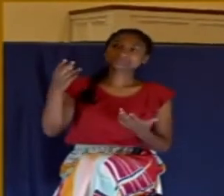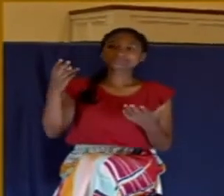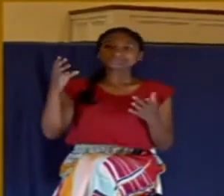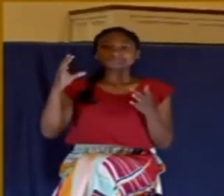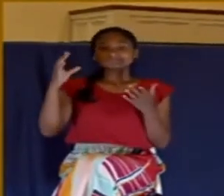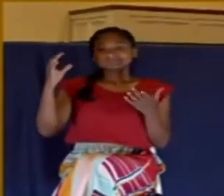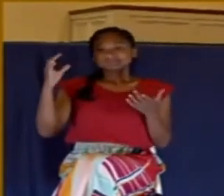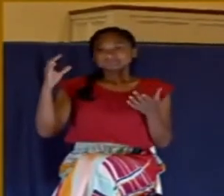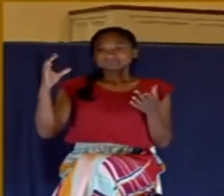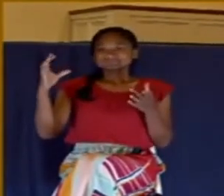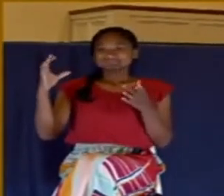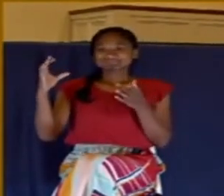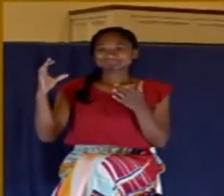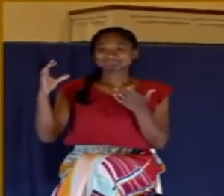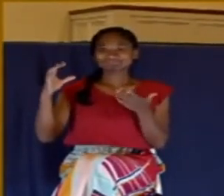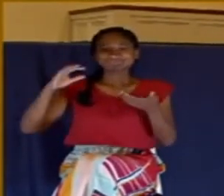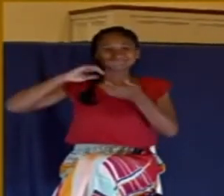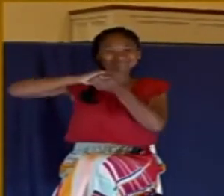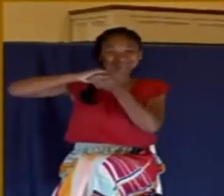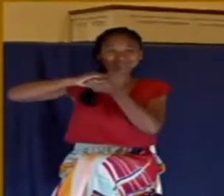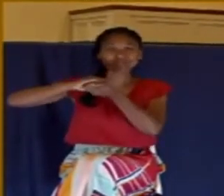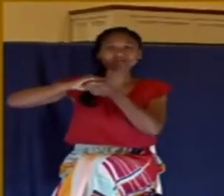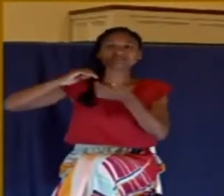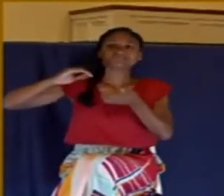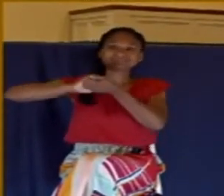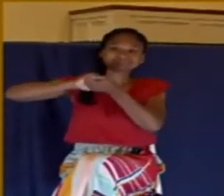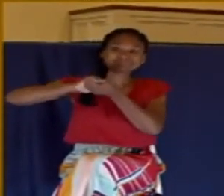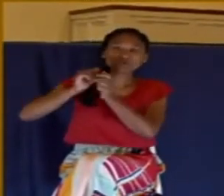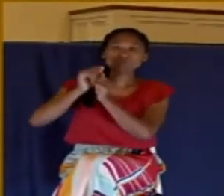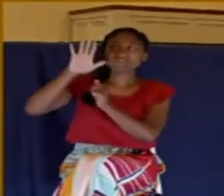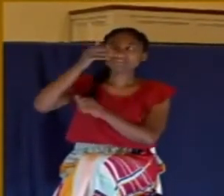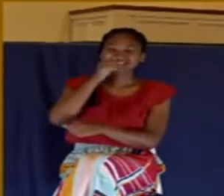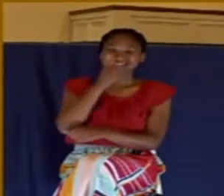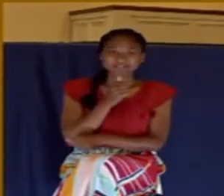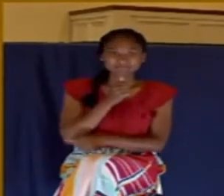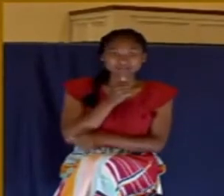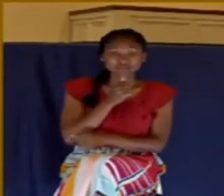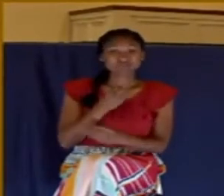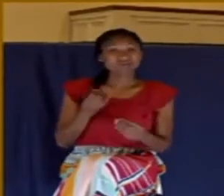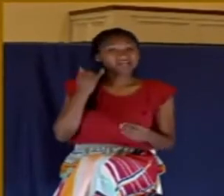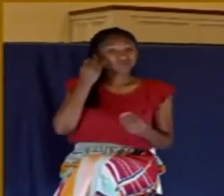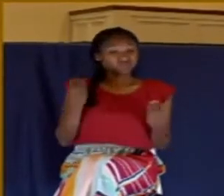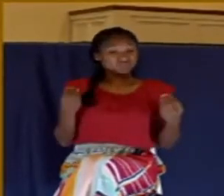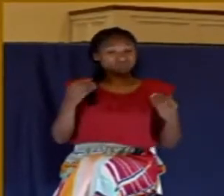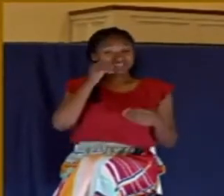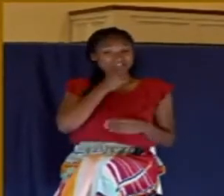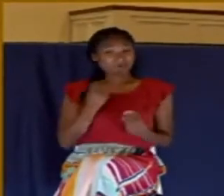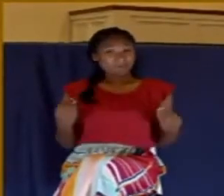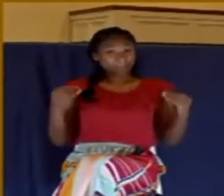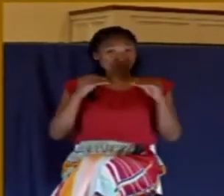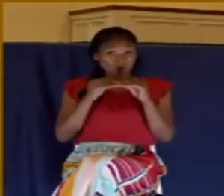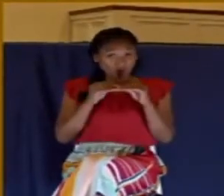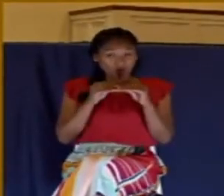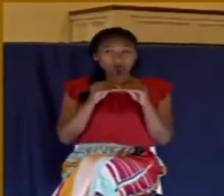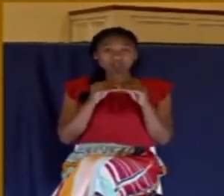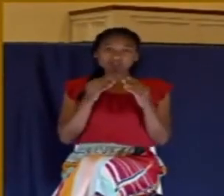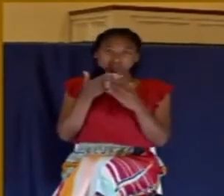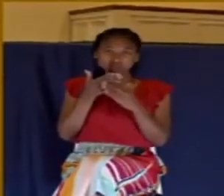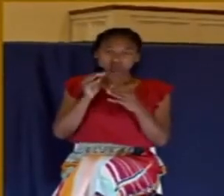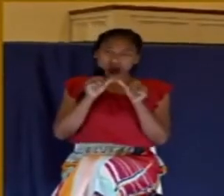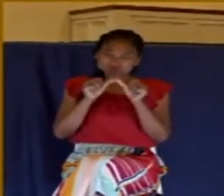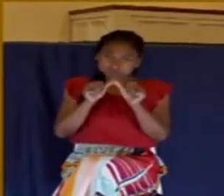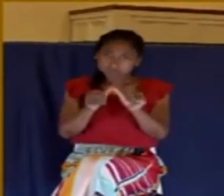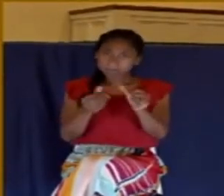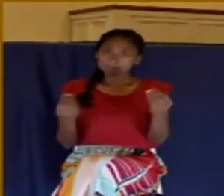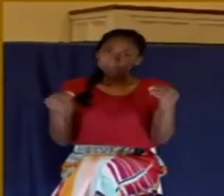in proportion to. In other words, the greater your suffering and your perseverance as you suffer,